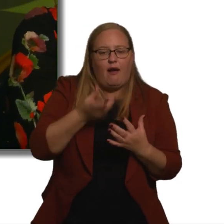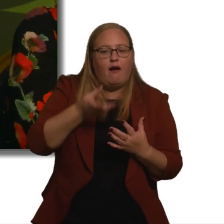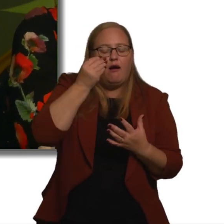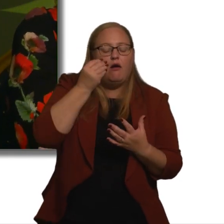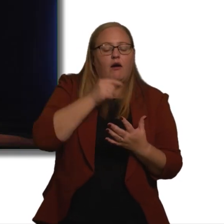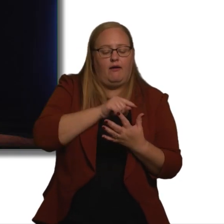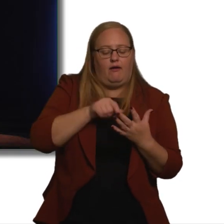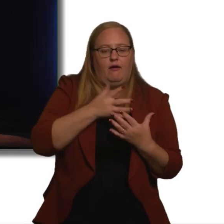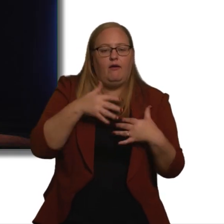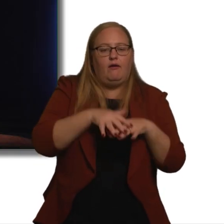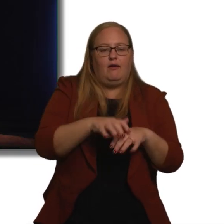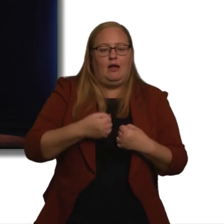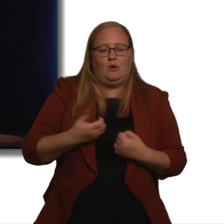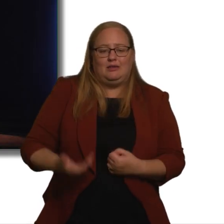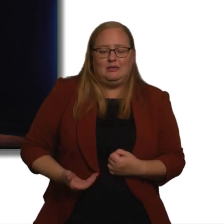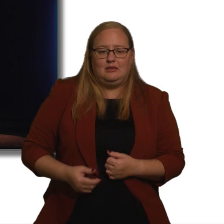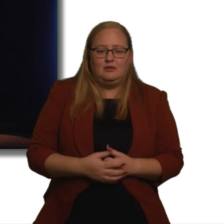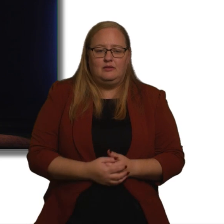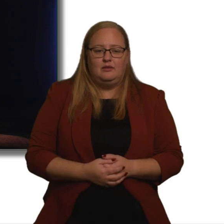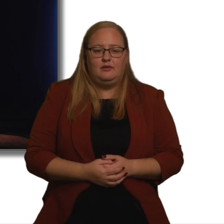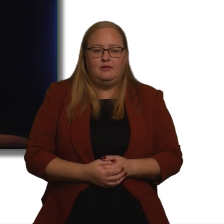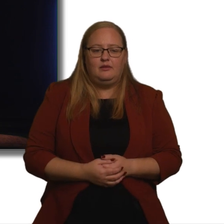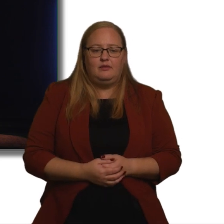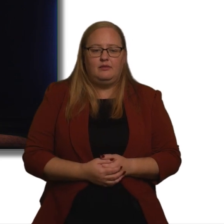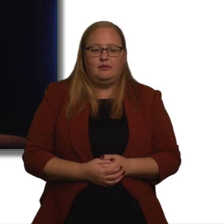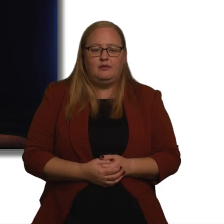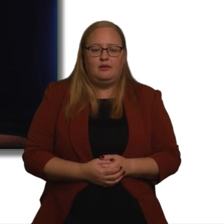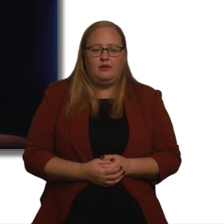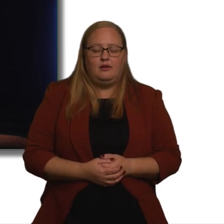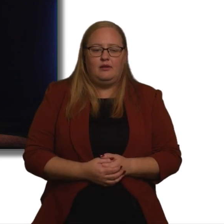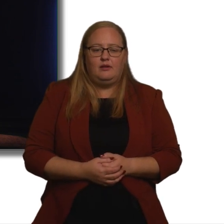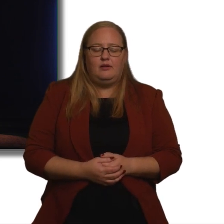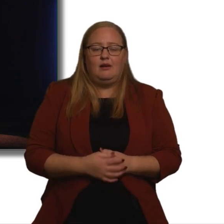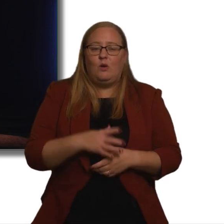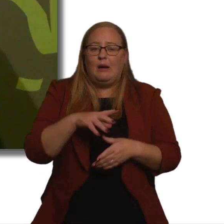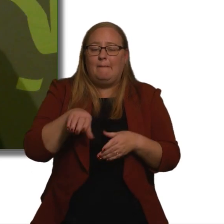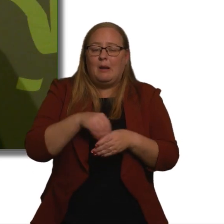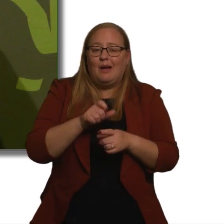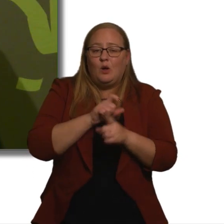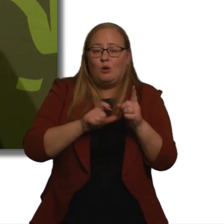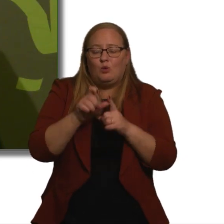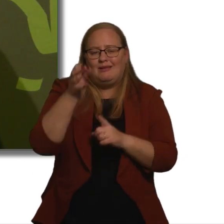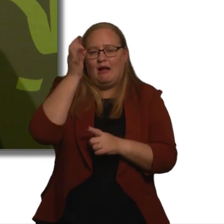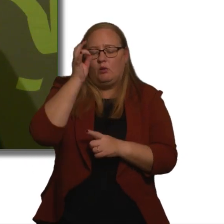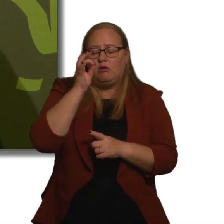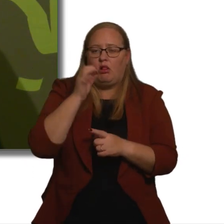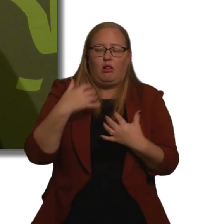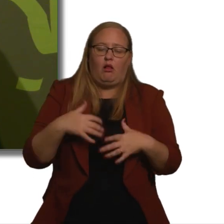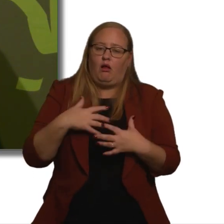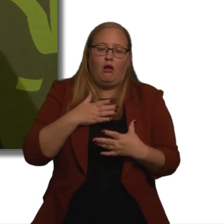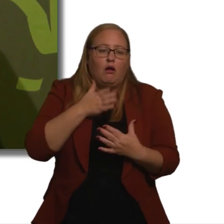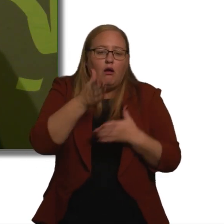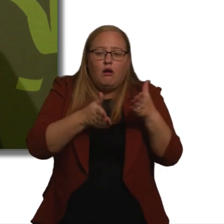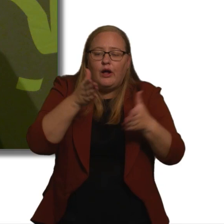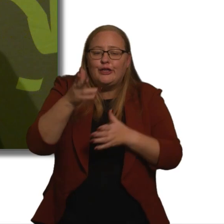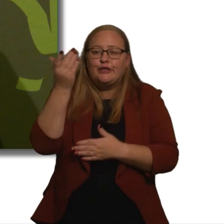we iterate. And our member and community councils do a tremendous amount of work with schools, going into